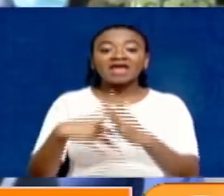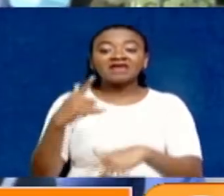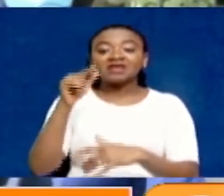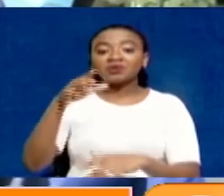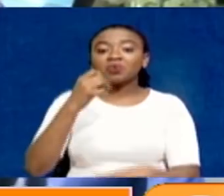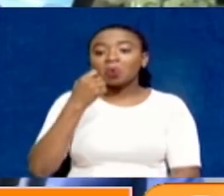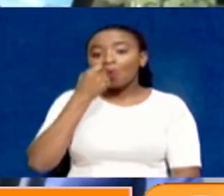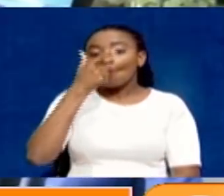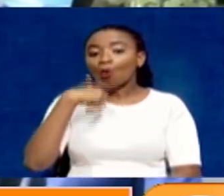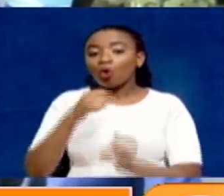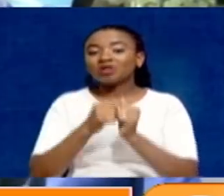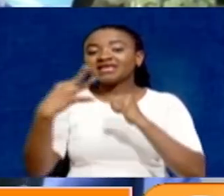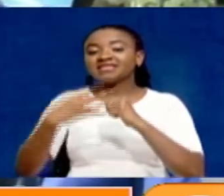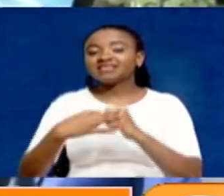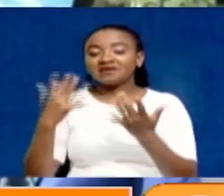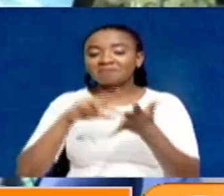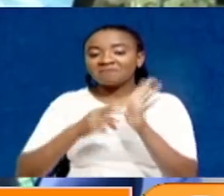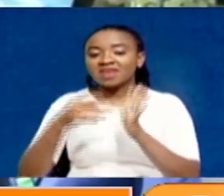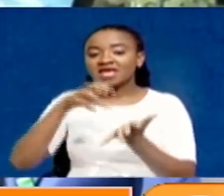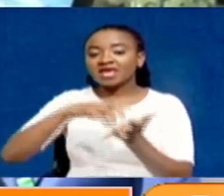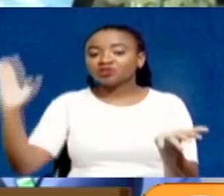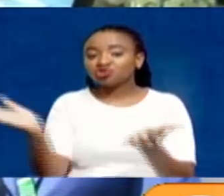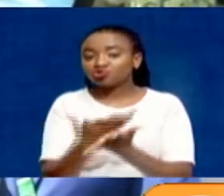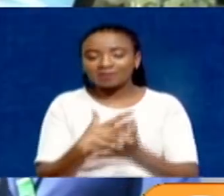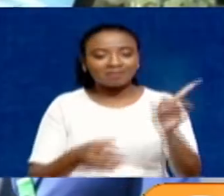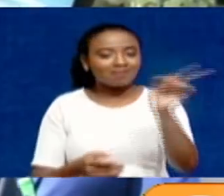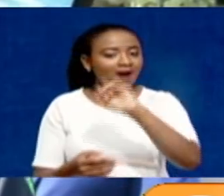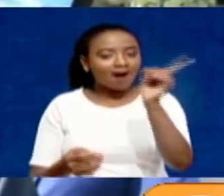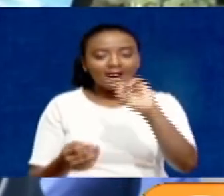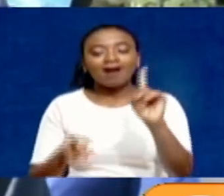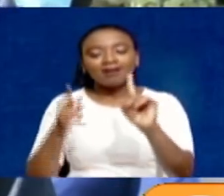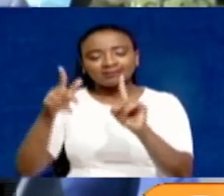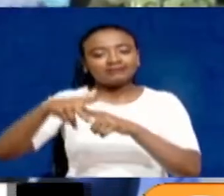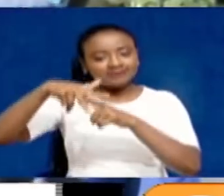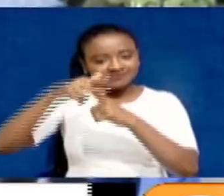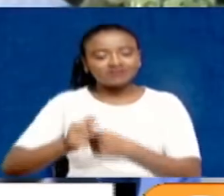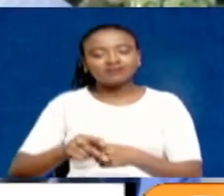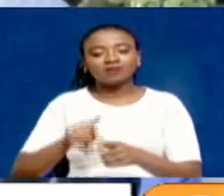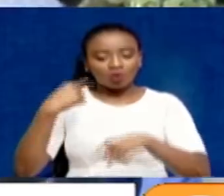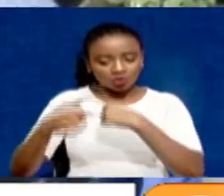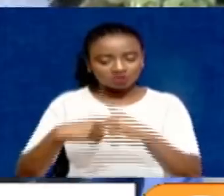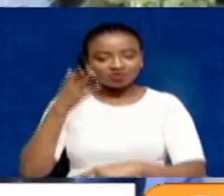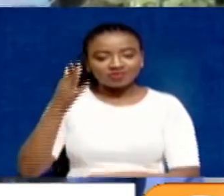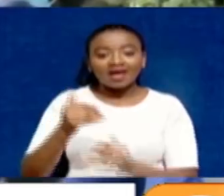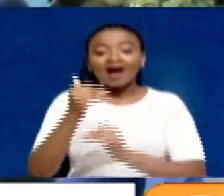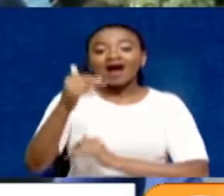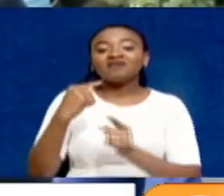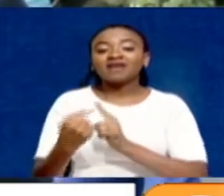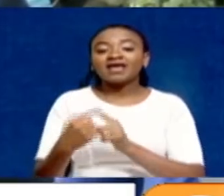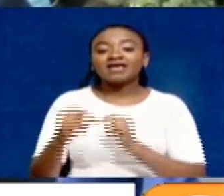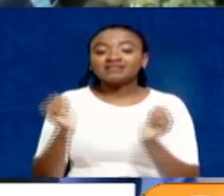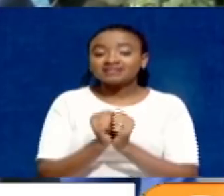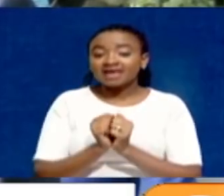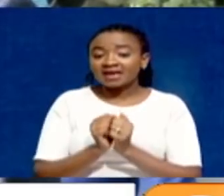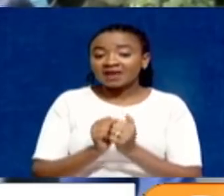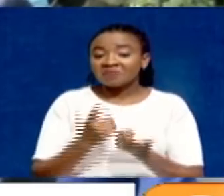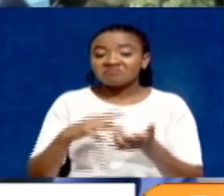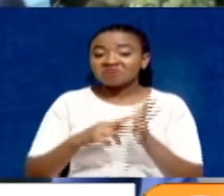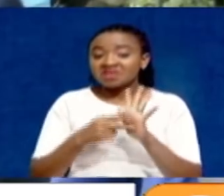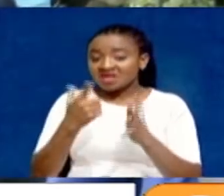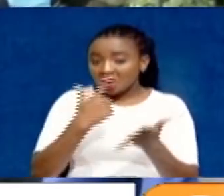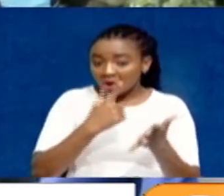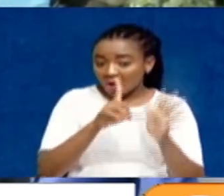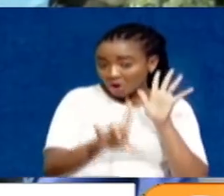the law does not allow you, even if you are 10 years, to buy petrol and